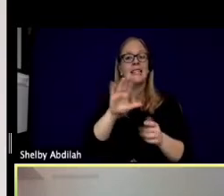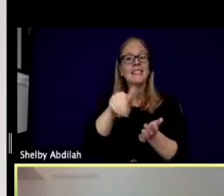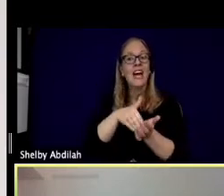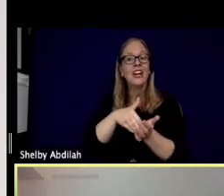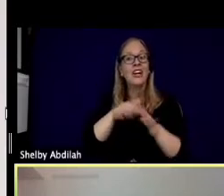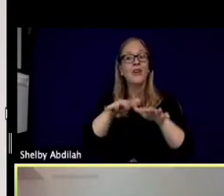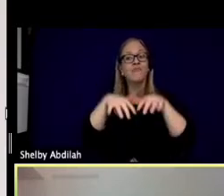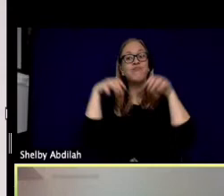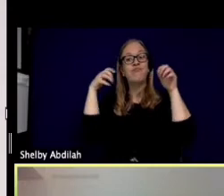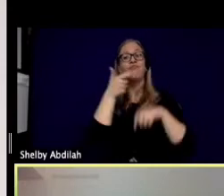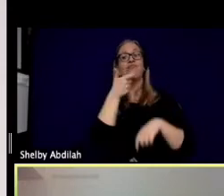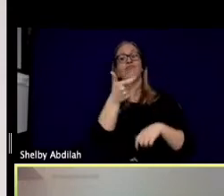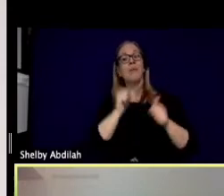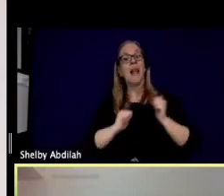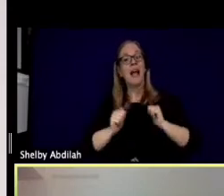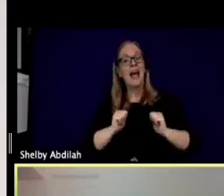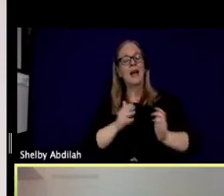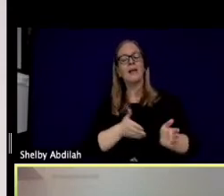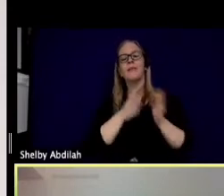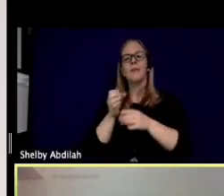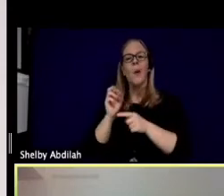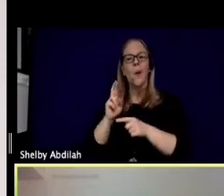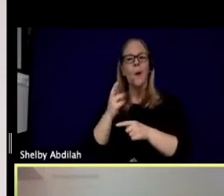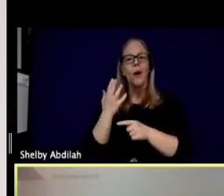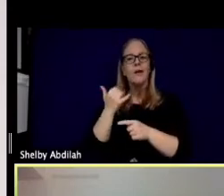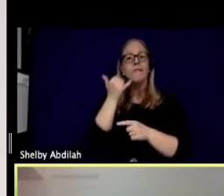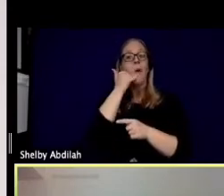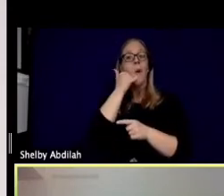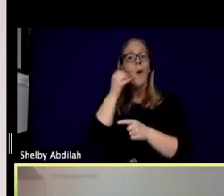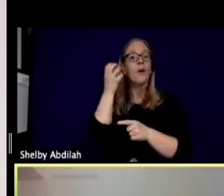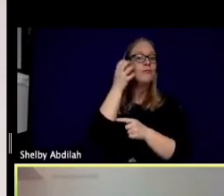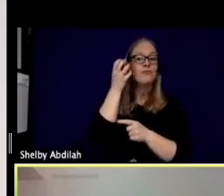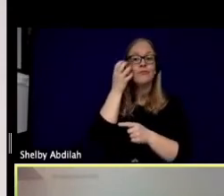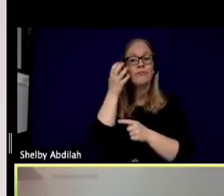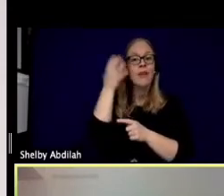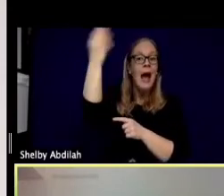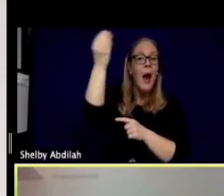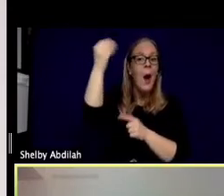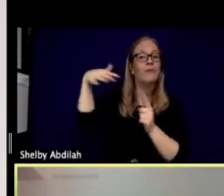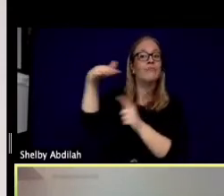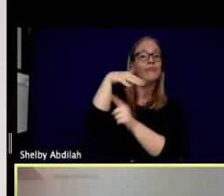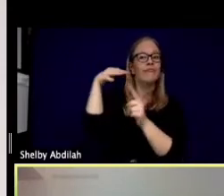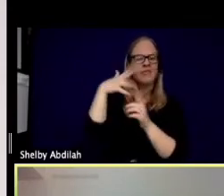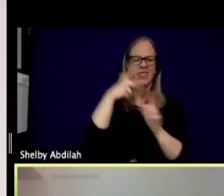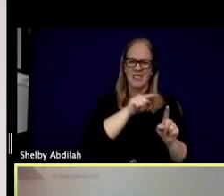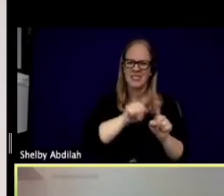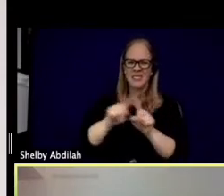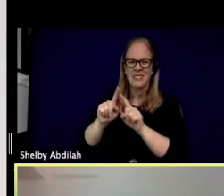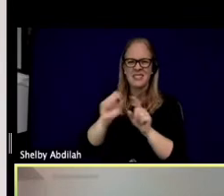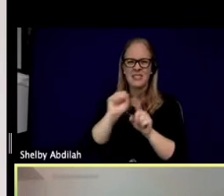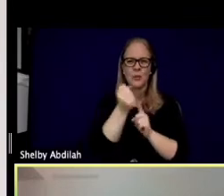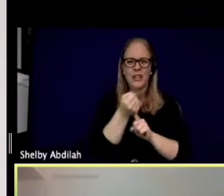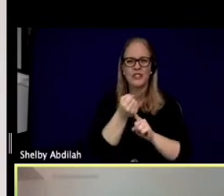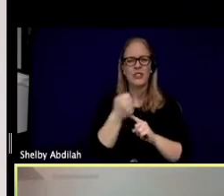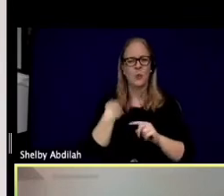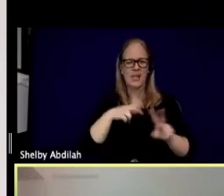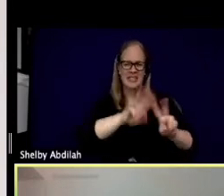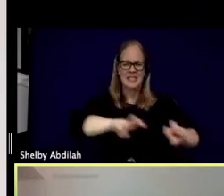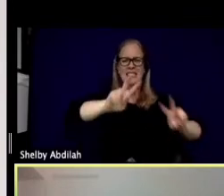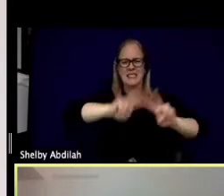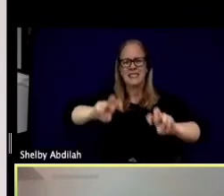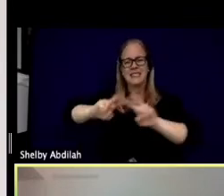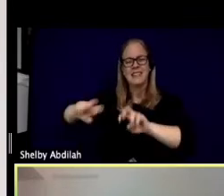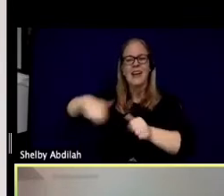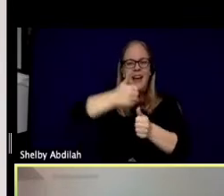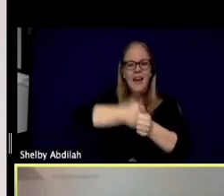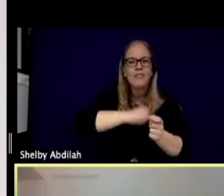different settings. So we're going to ask questions to try to determine where your need may be in all those various settings,